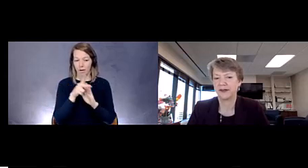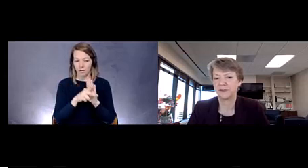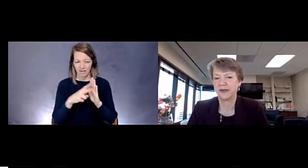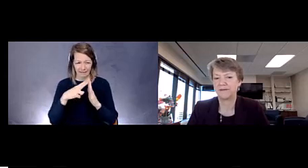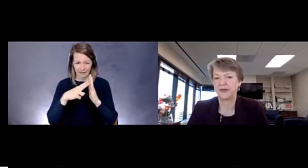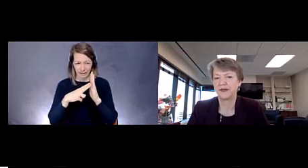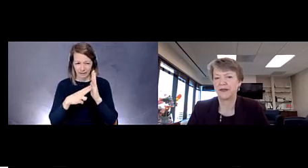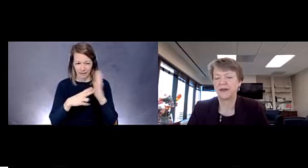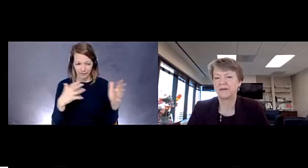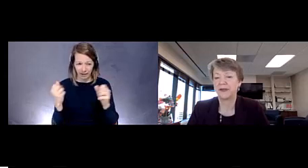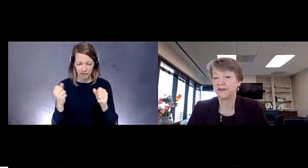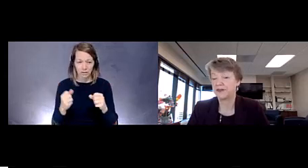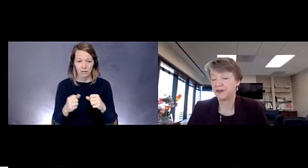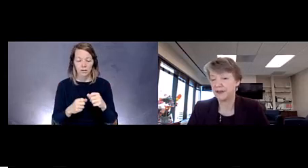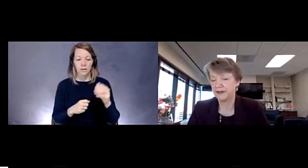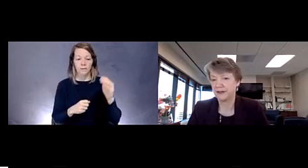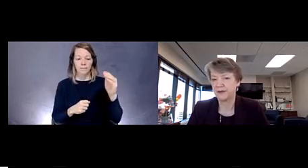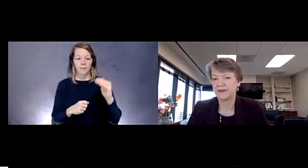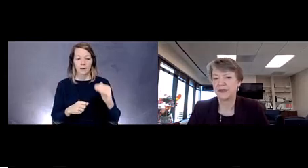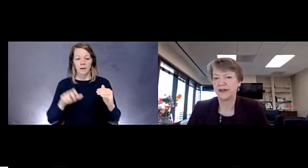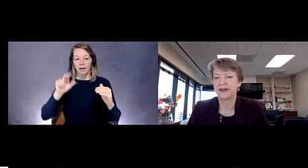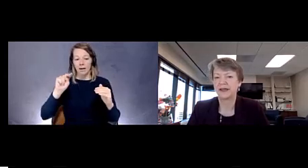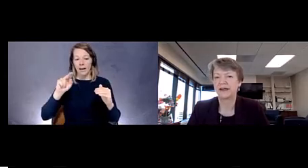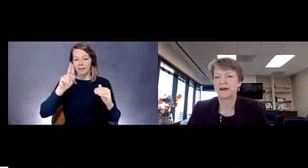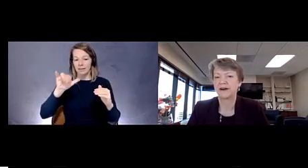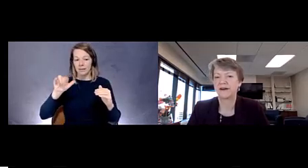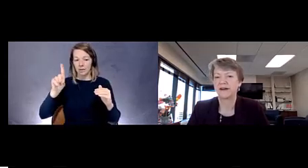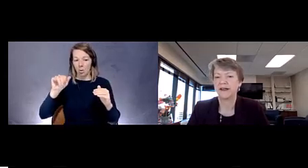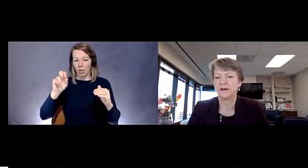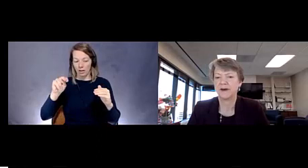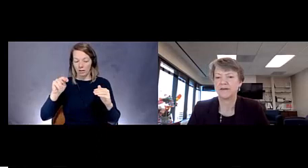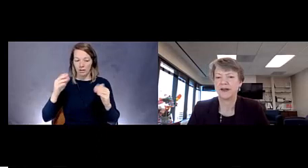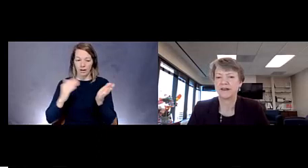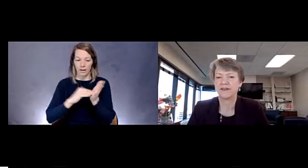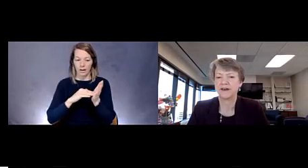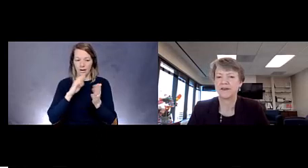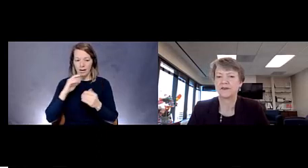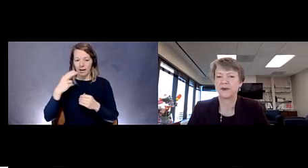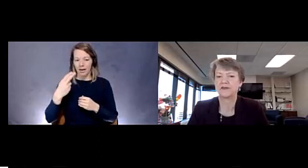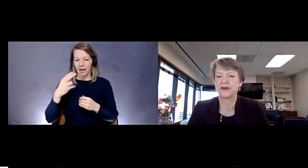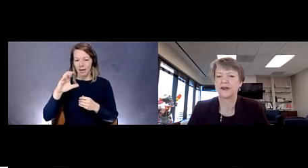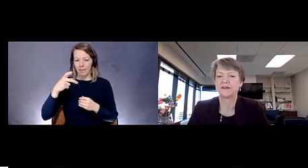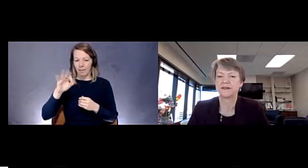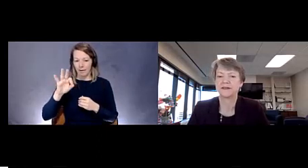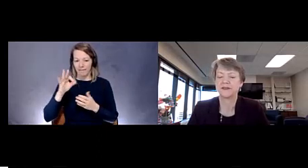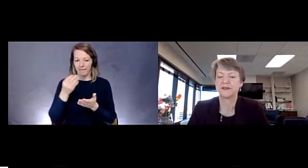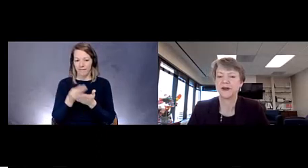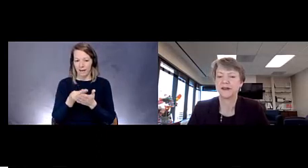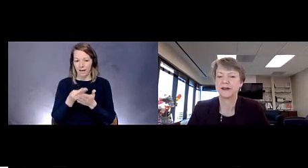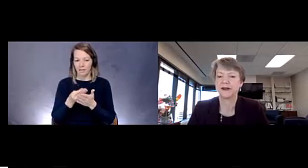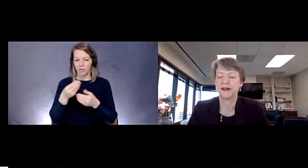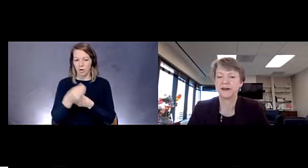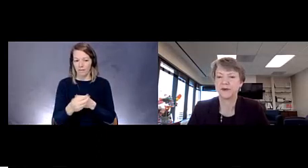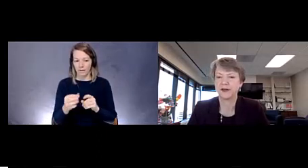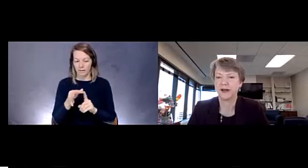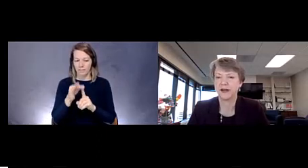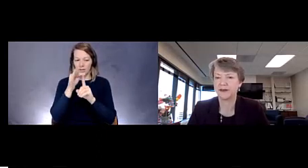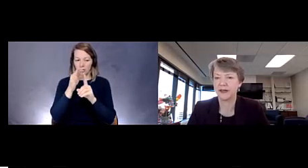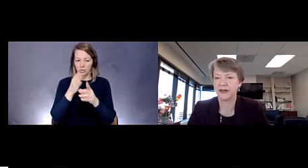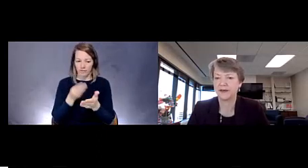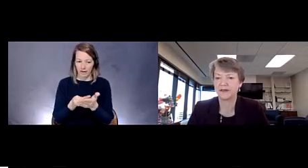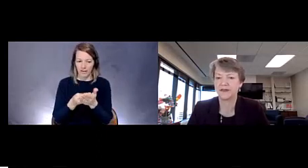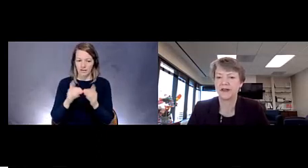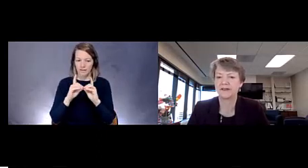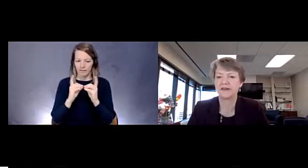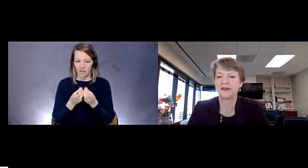know as NASHP. Nancy Dolan, once again, our HCPF Finance Office Special Financing Division Director, and we're